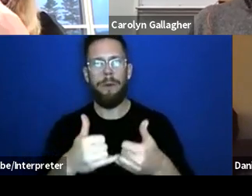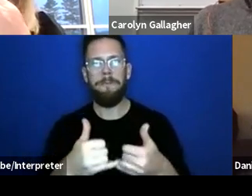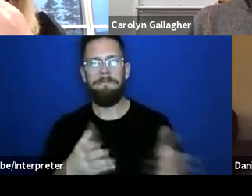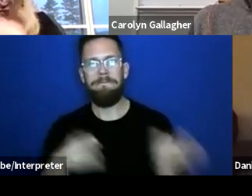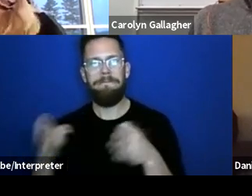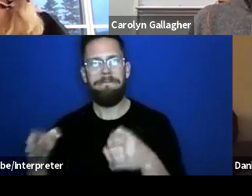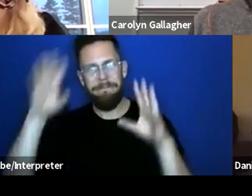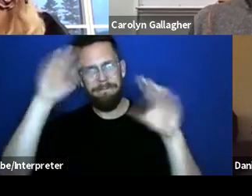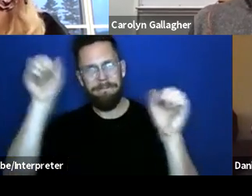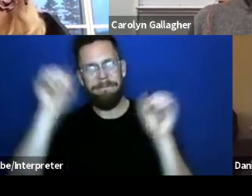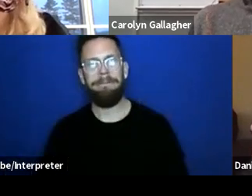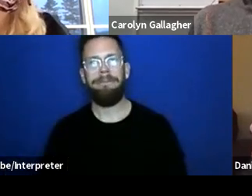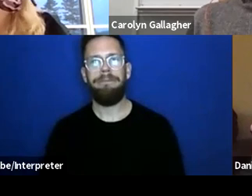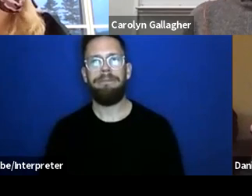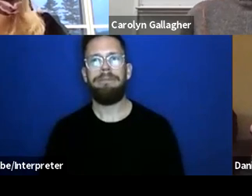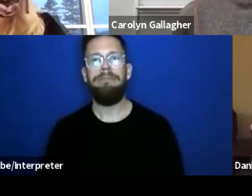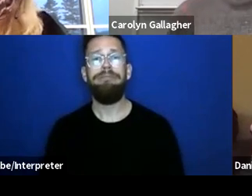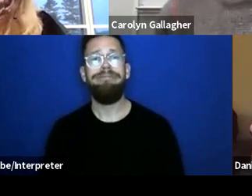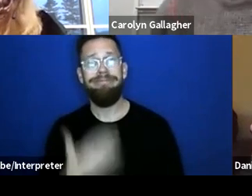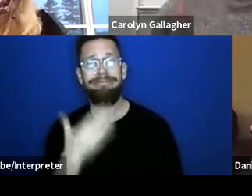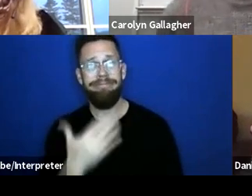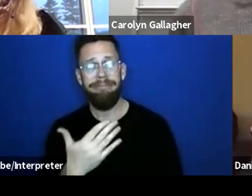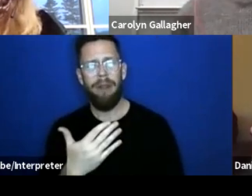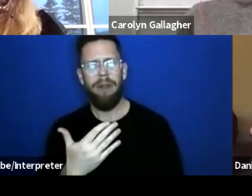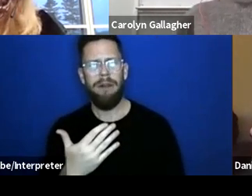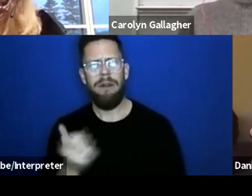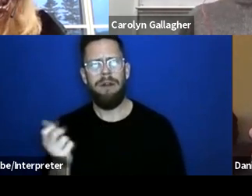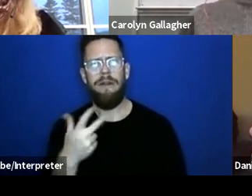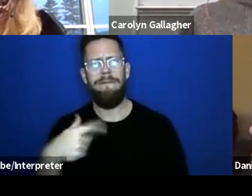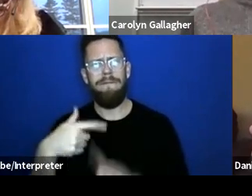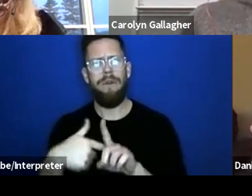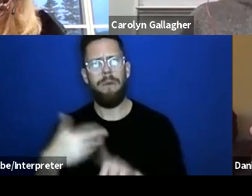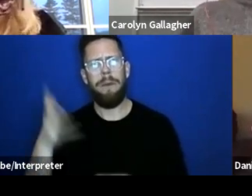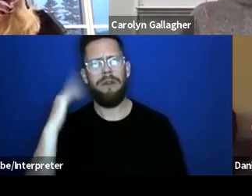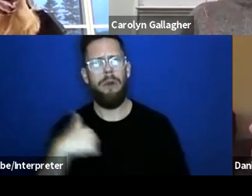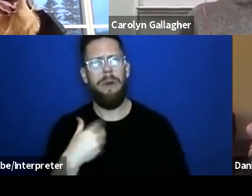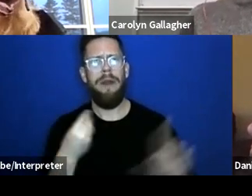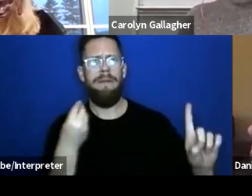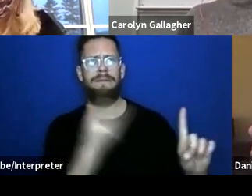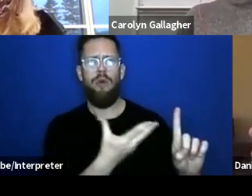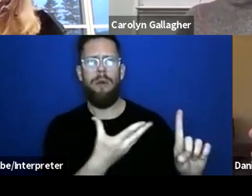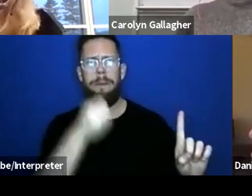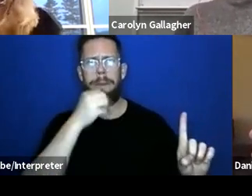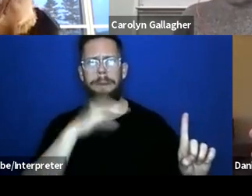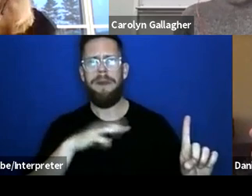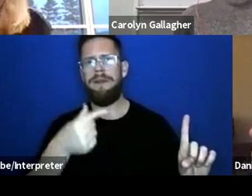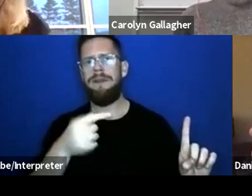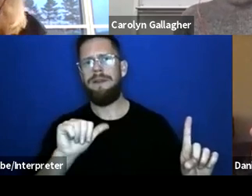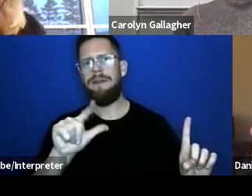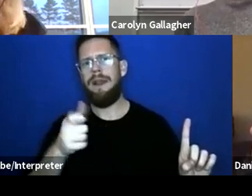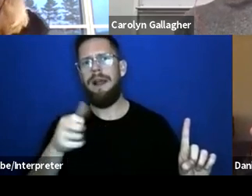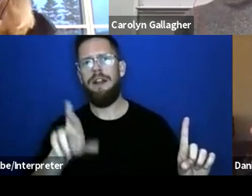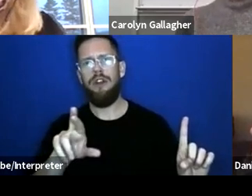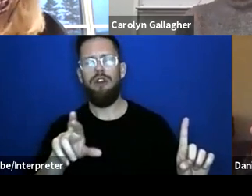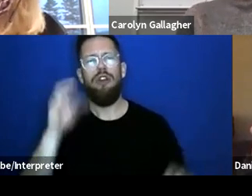A few months ago, I informed the then chairwoman, Ms. Gallagher, that the American School